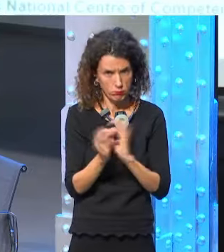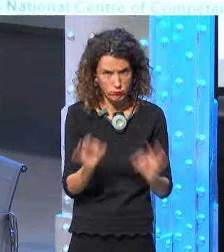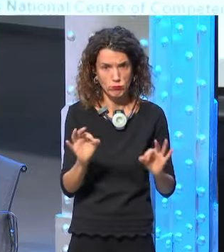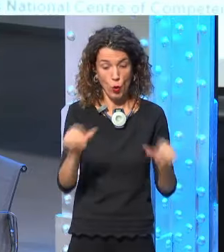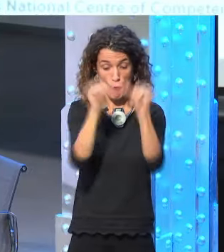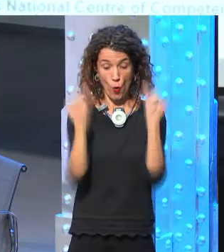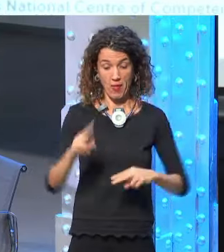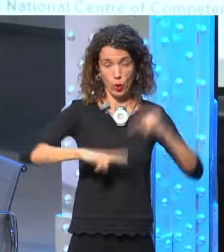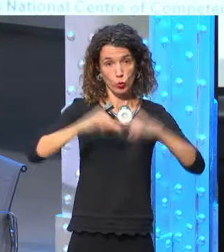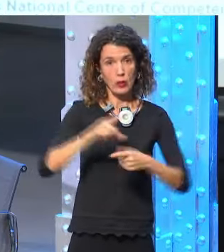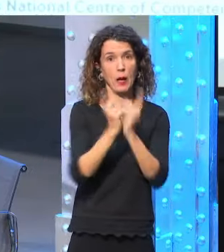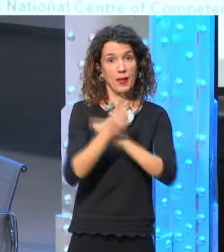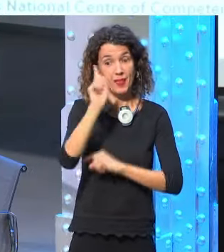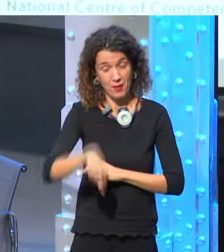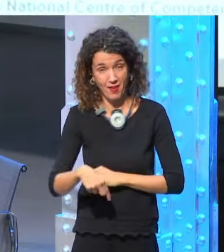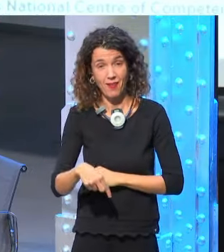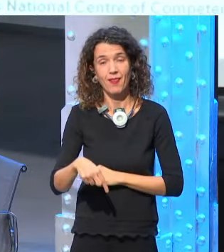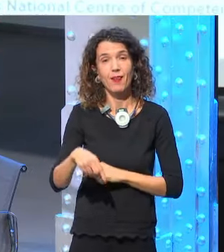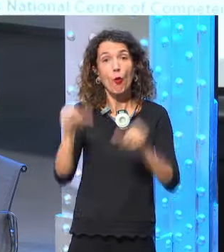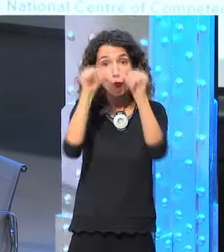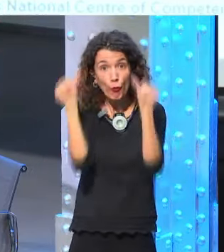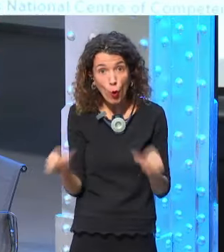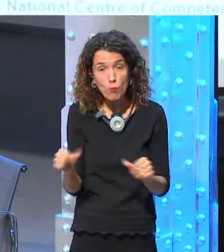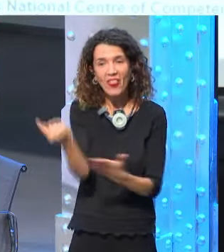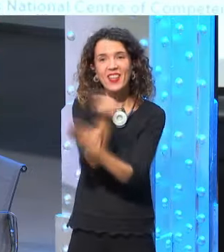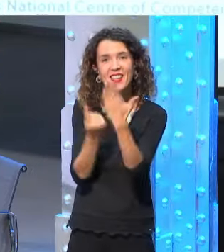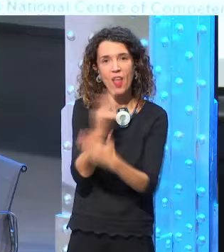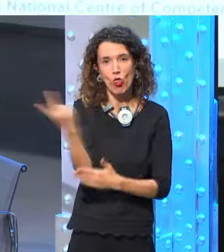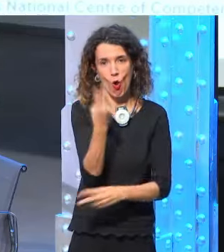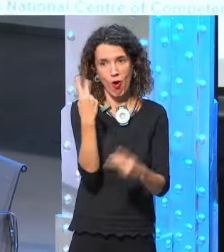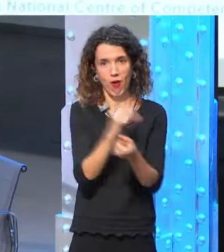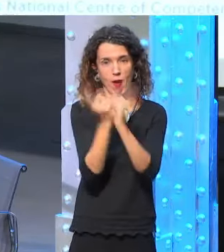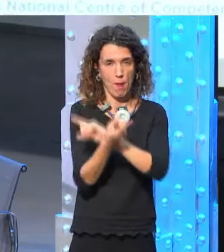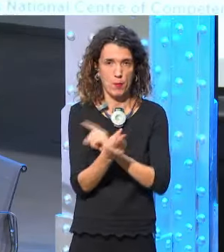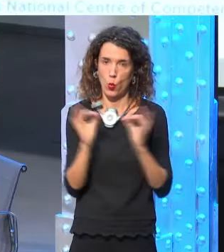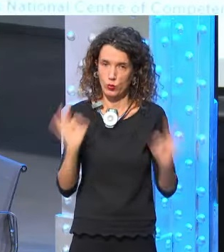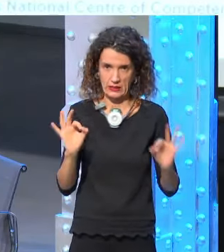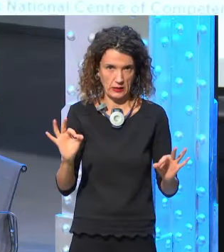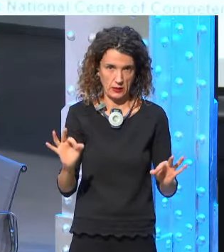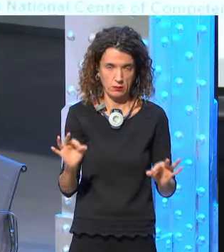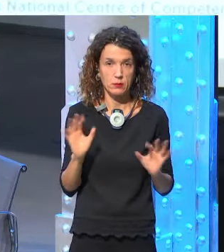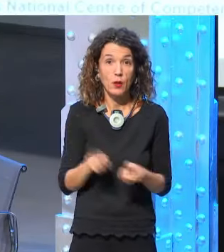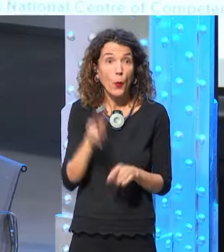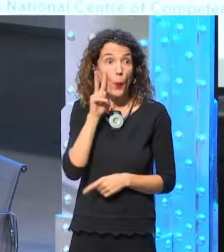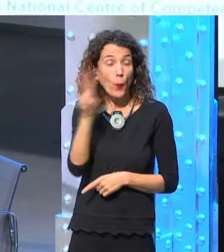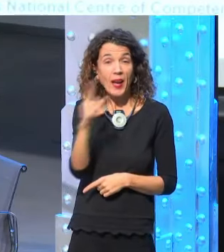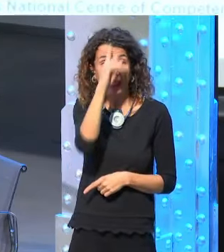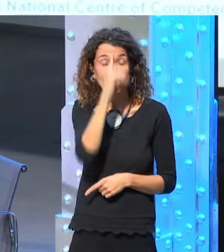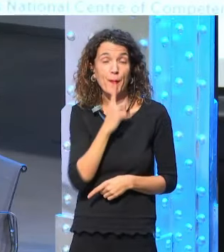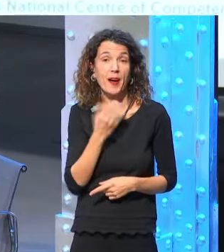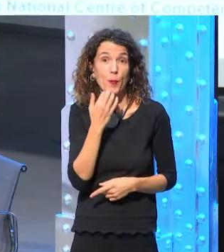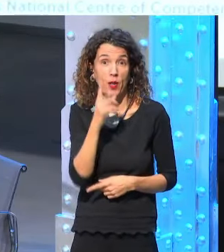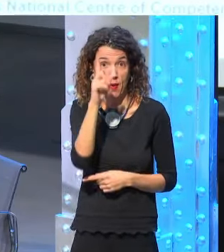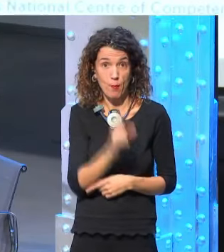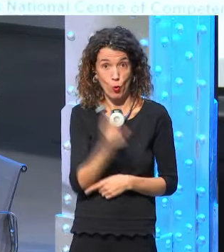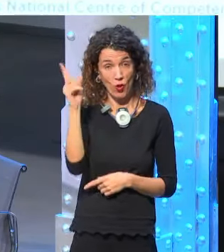we designed these buildings. And I think we're in the midst of such a transformation. Here you see a picture from the Swiss National Center of Competence